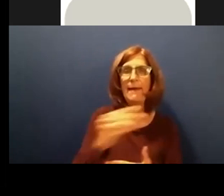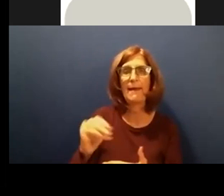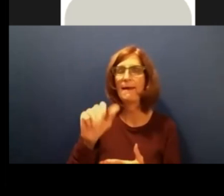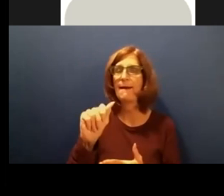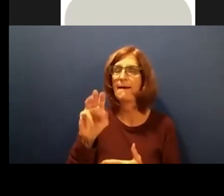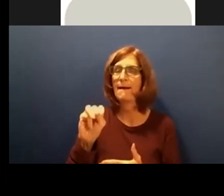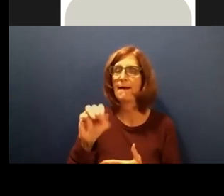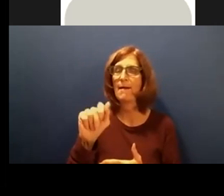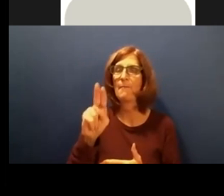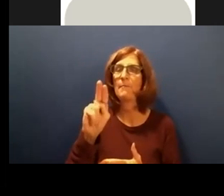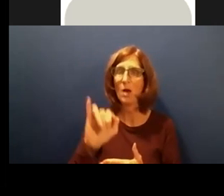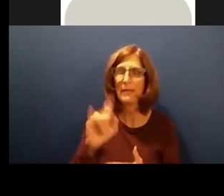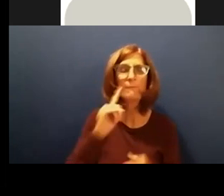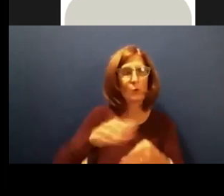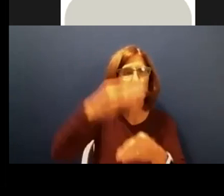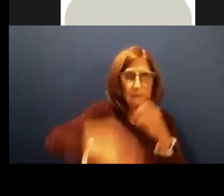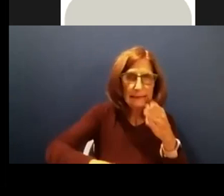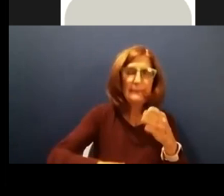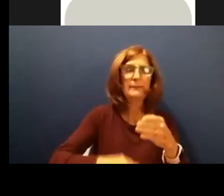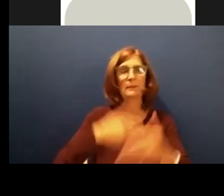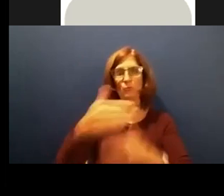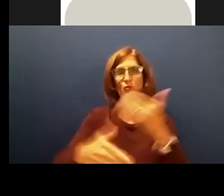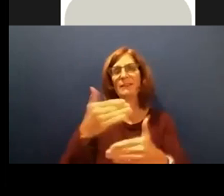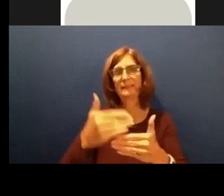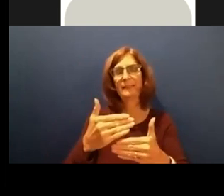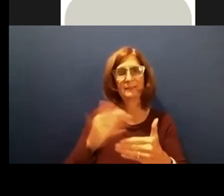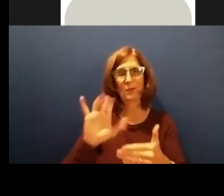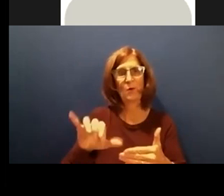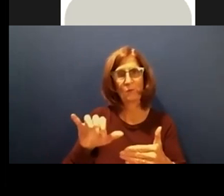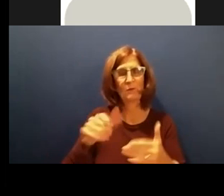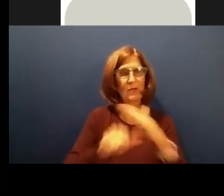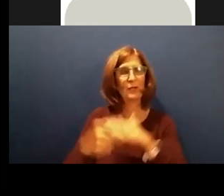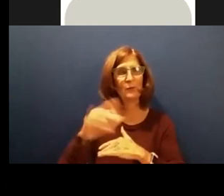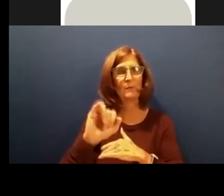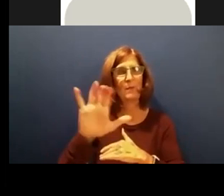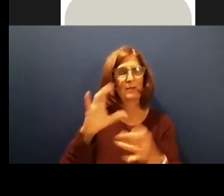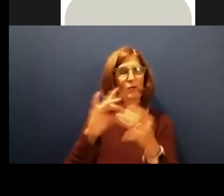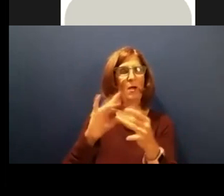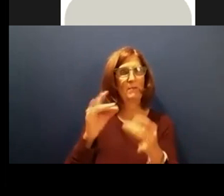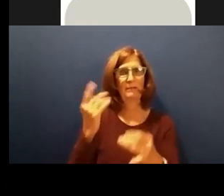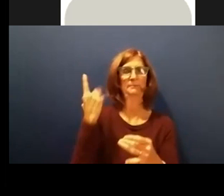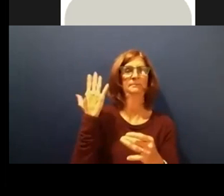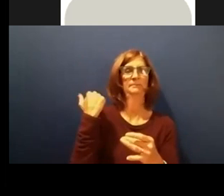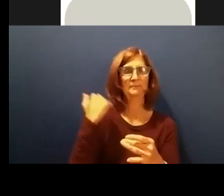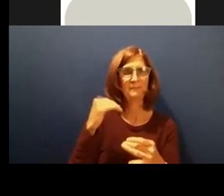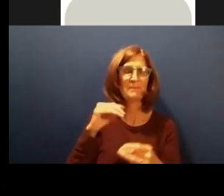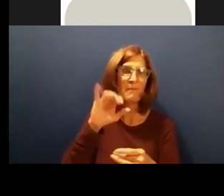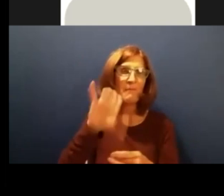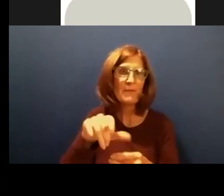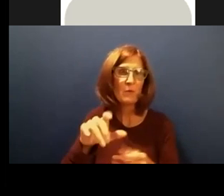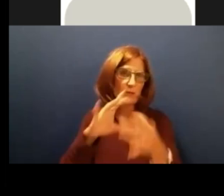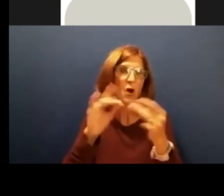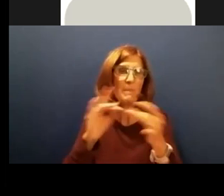the DRP process for this project. Any other